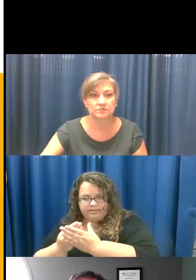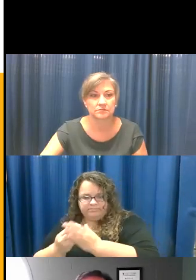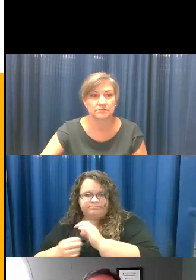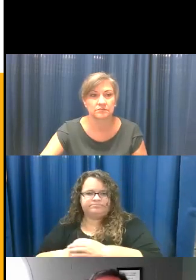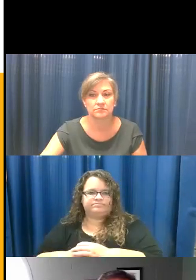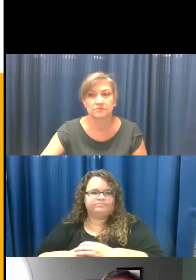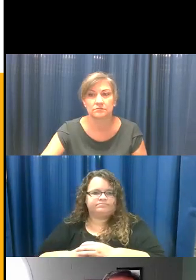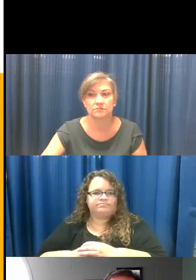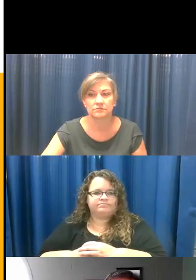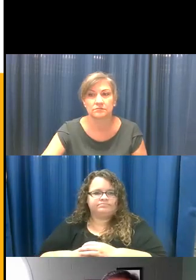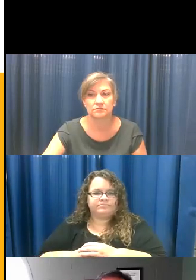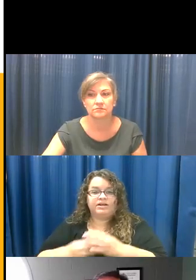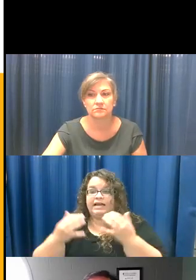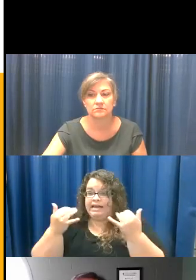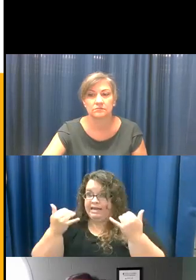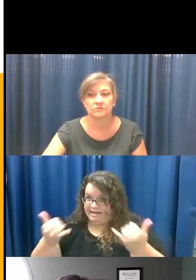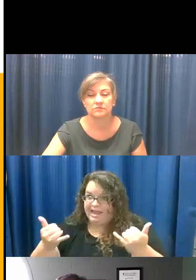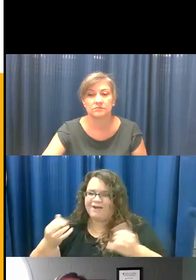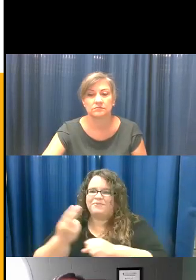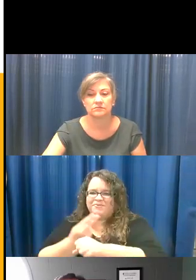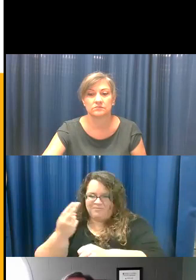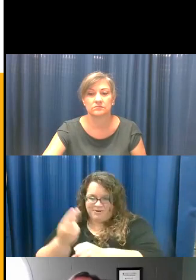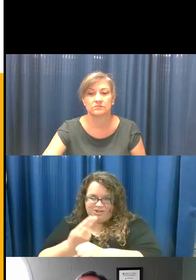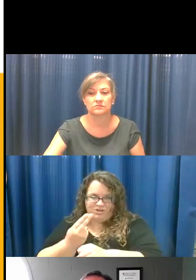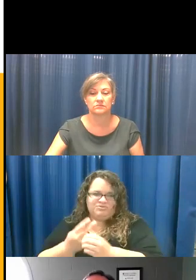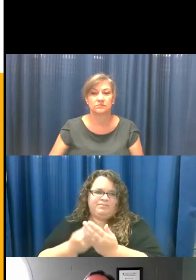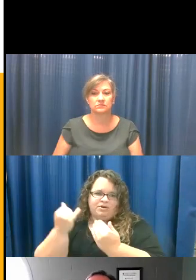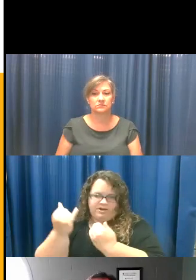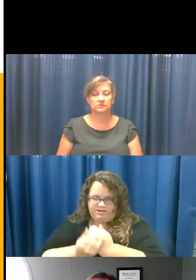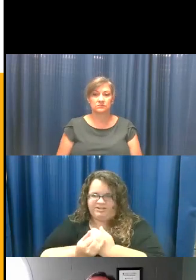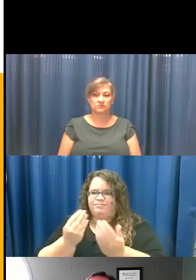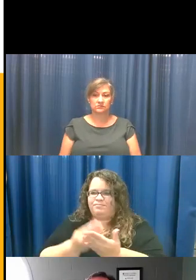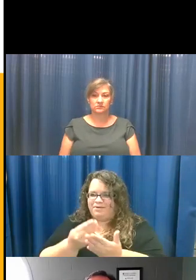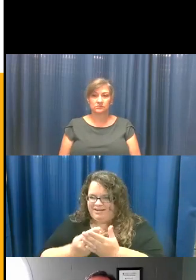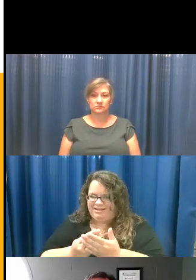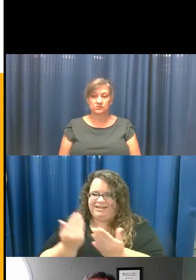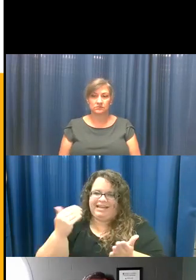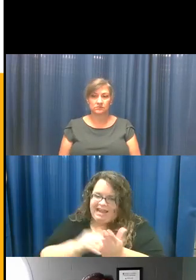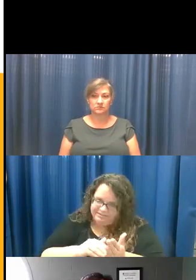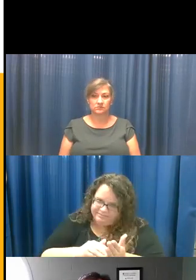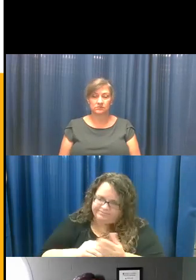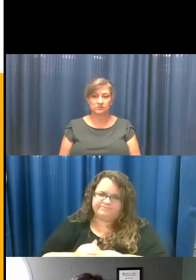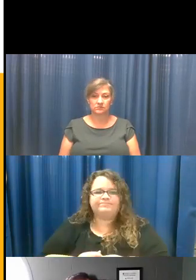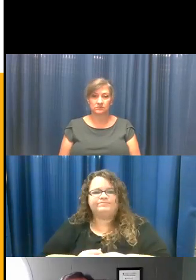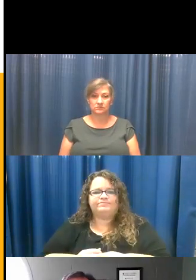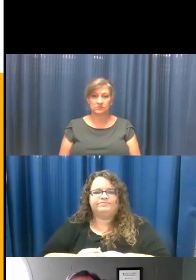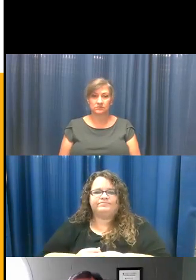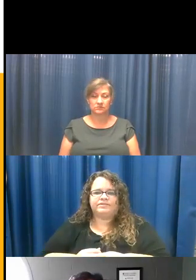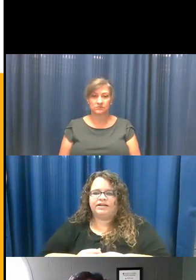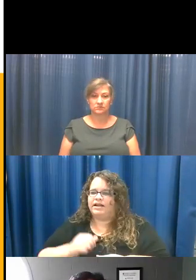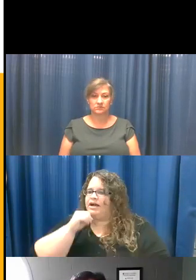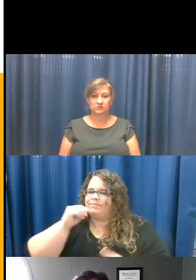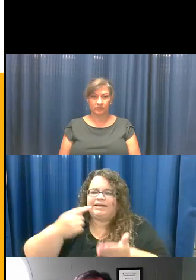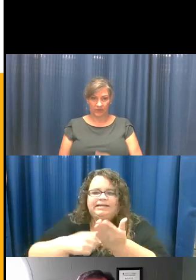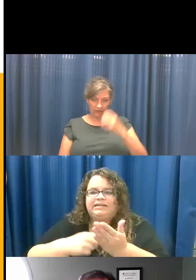now expending those. So we have a lot of capital projects that are now back in motion and happening. I'm not going to talk about